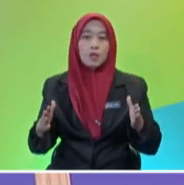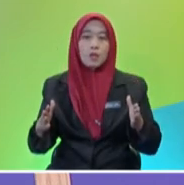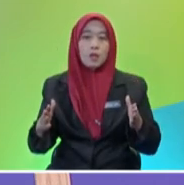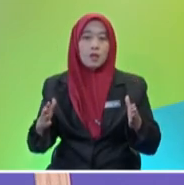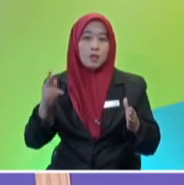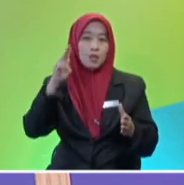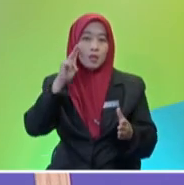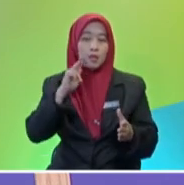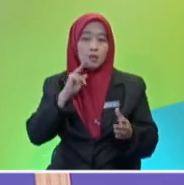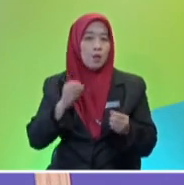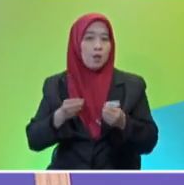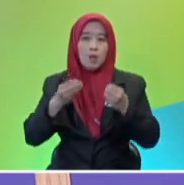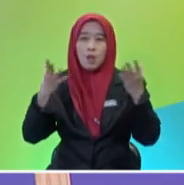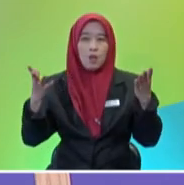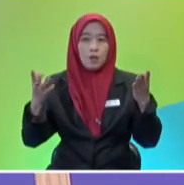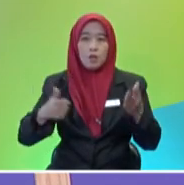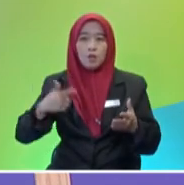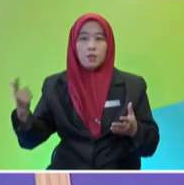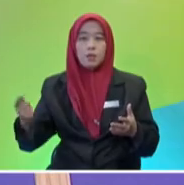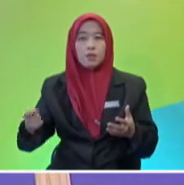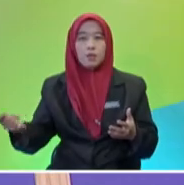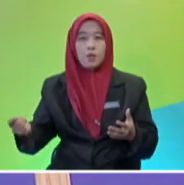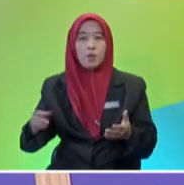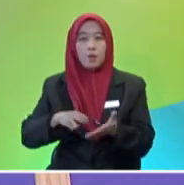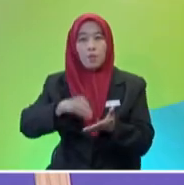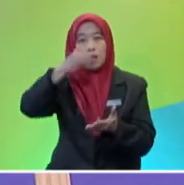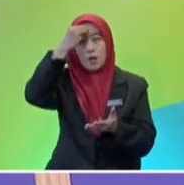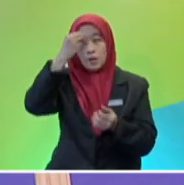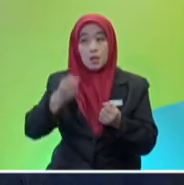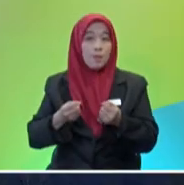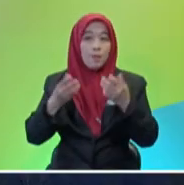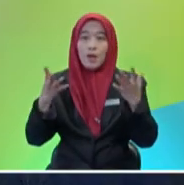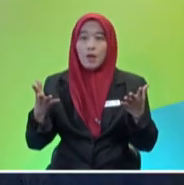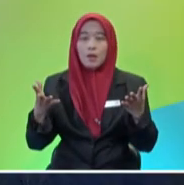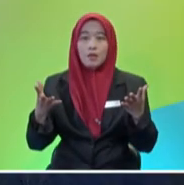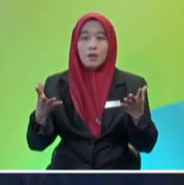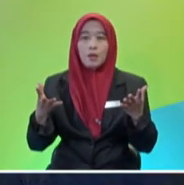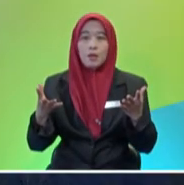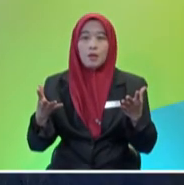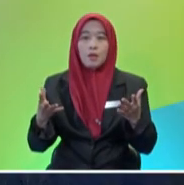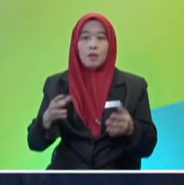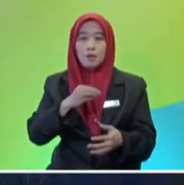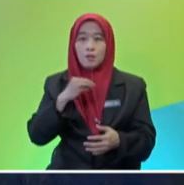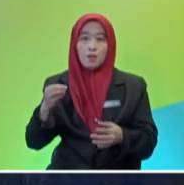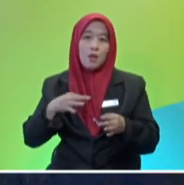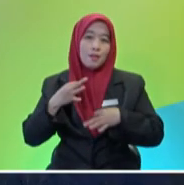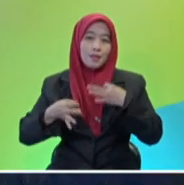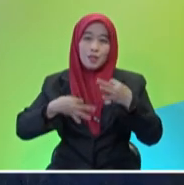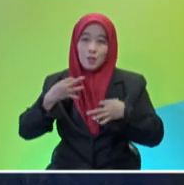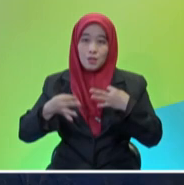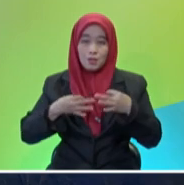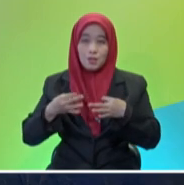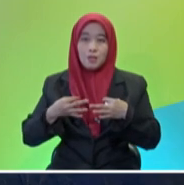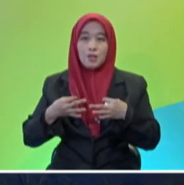a lot of things. And we've learned a lot today. Thank you, teacher Krishna, for being with us. And also not to forget our sign